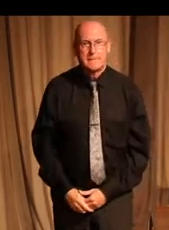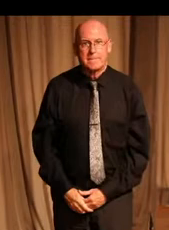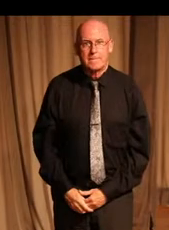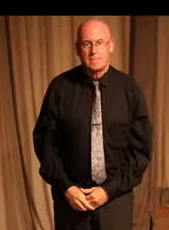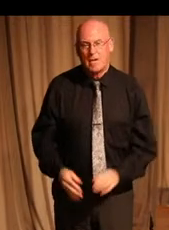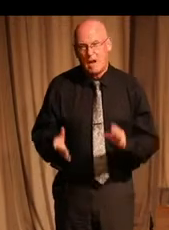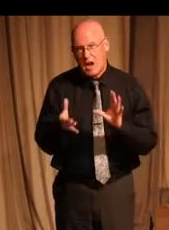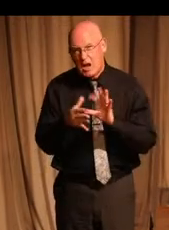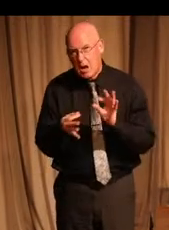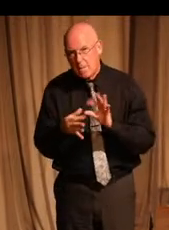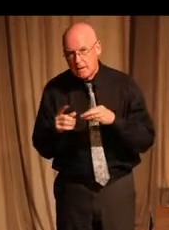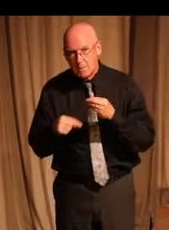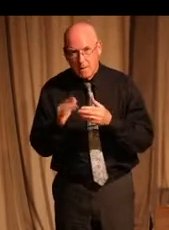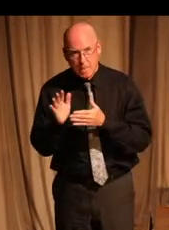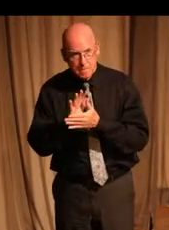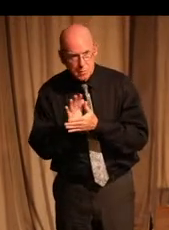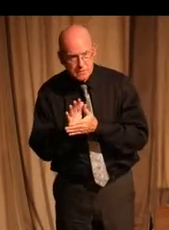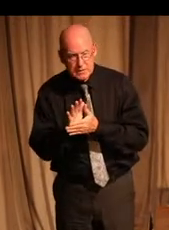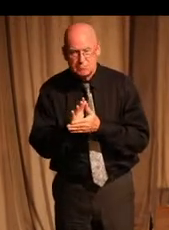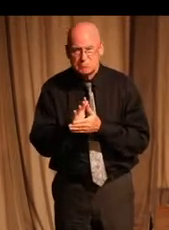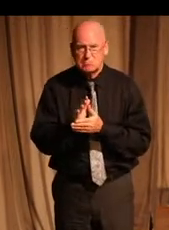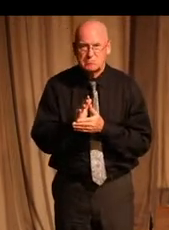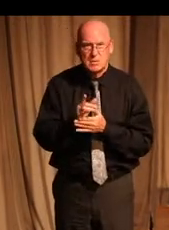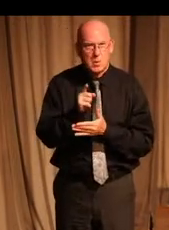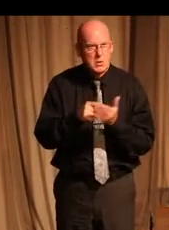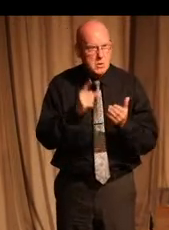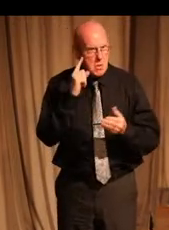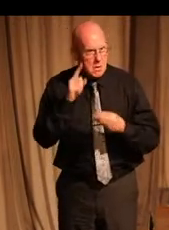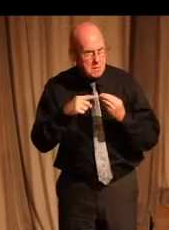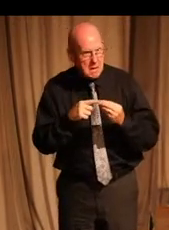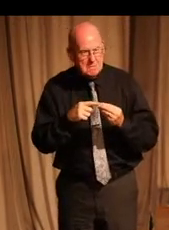Or a comment about the film? A reflection?